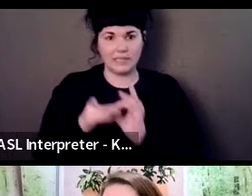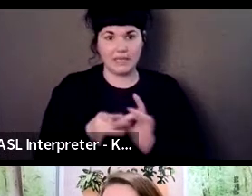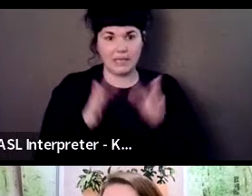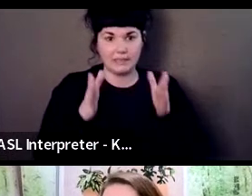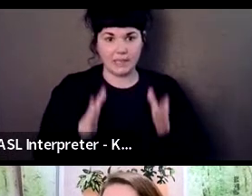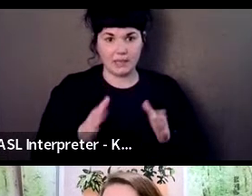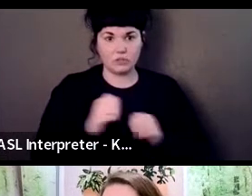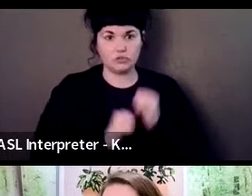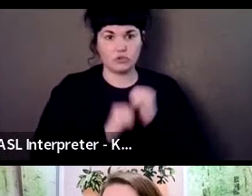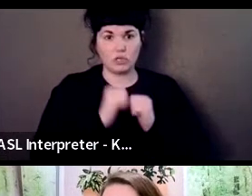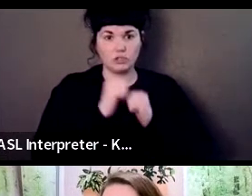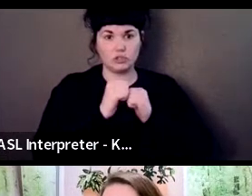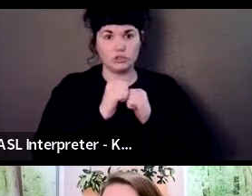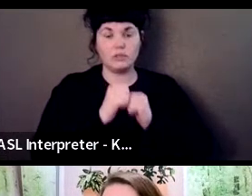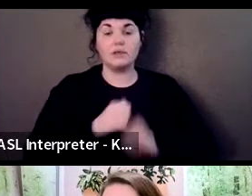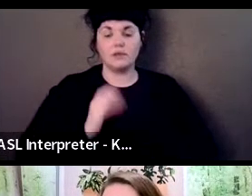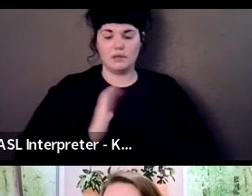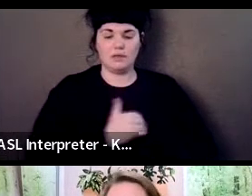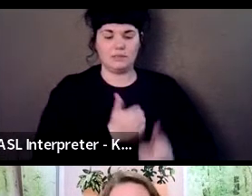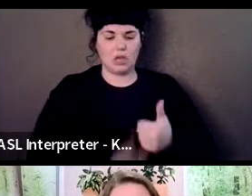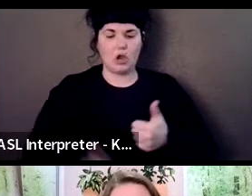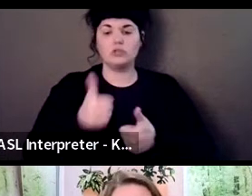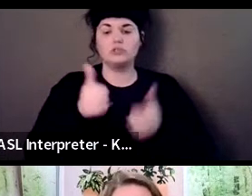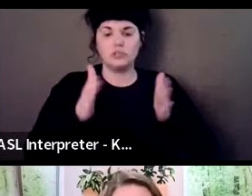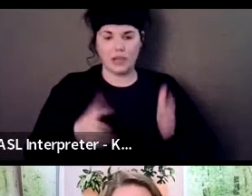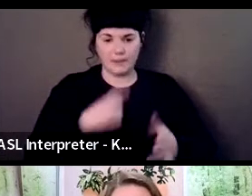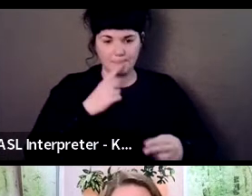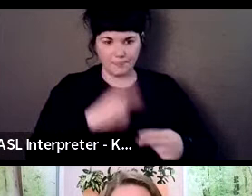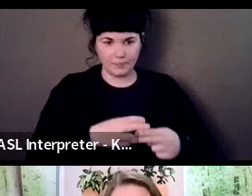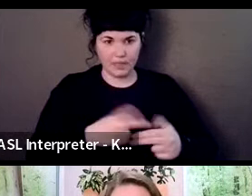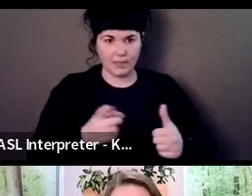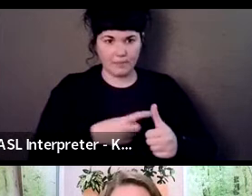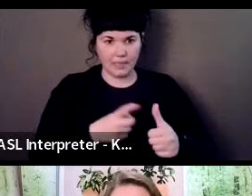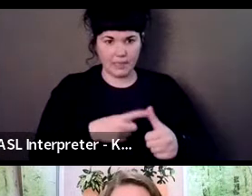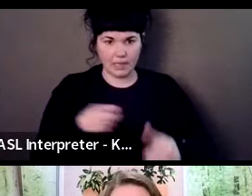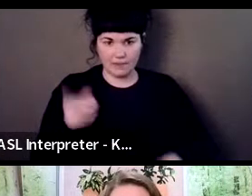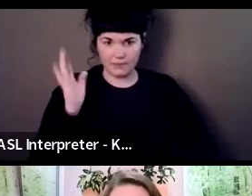as our chair articulated in the beginning of his appointment.